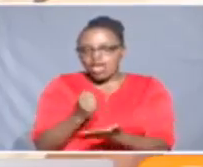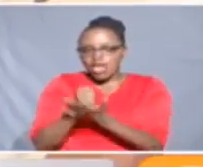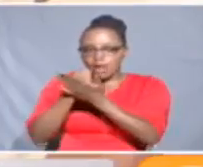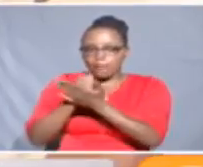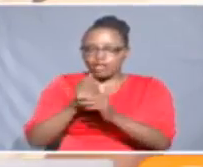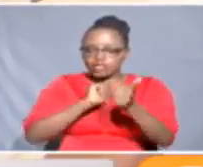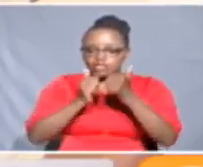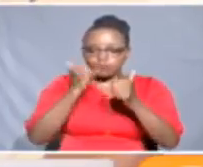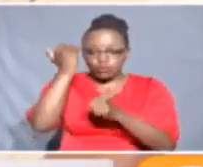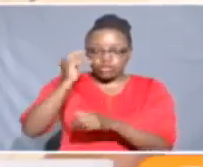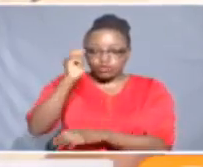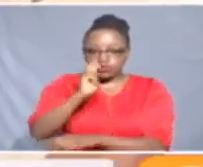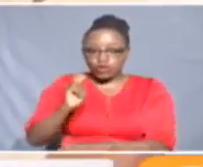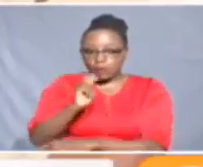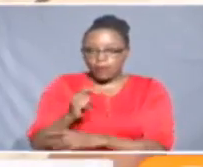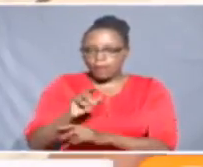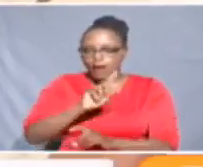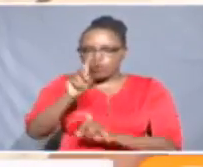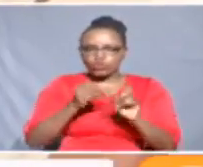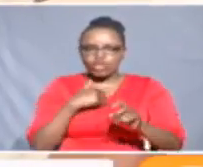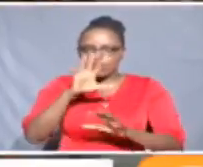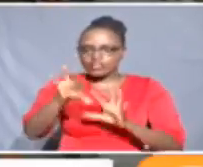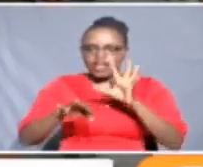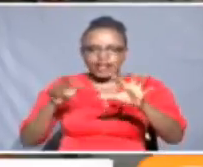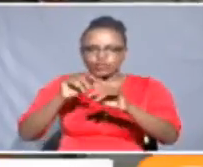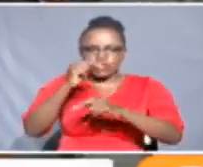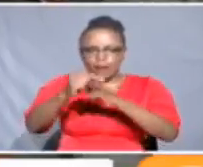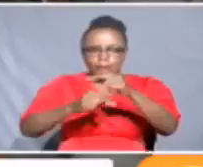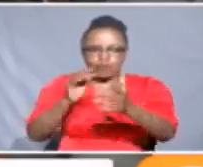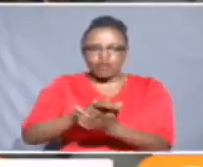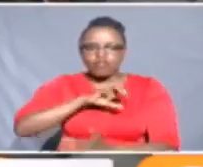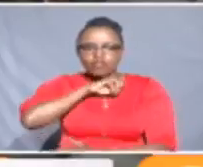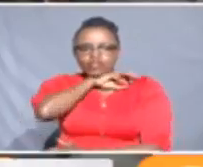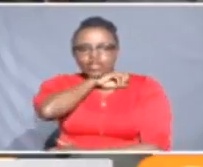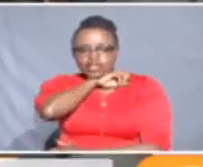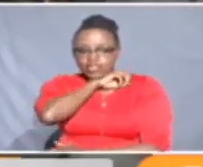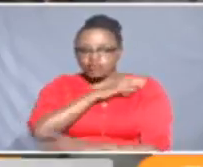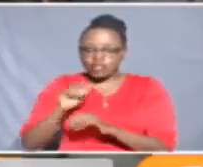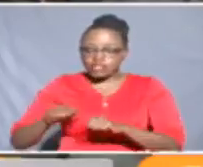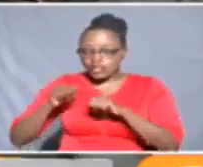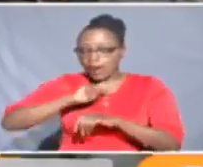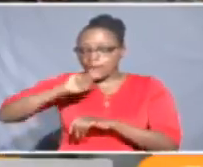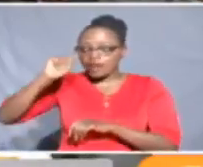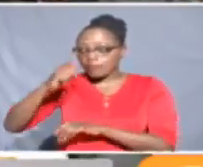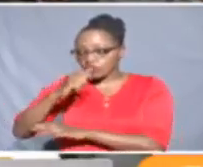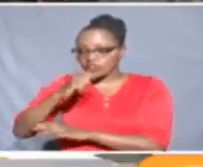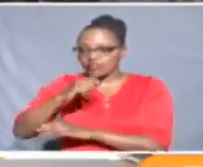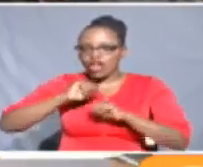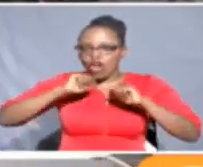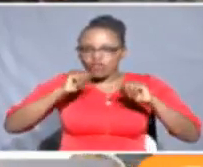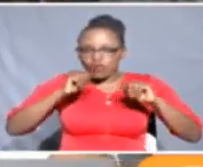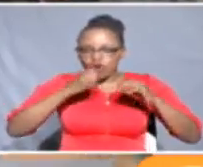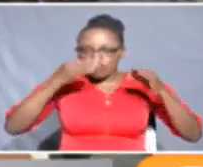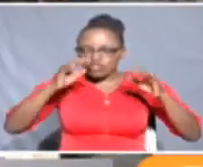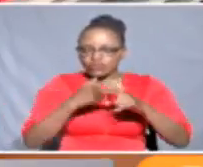sports tribunal to resolve questions on the selection process. The complainants faulted senior badminton officials and Badminton Kenya for the